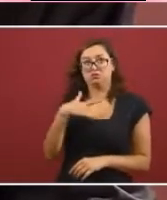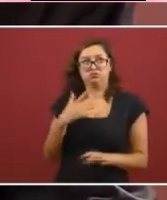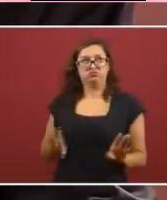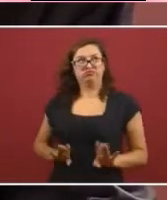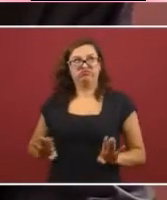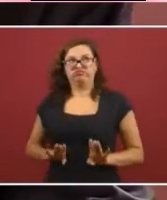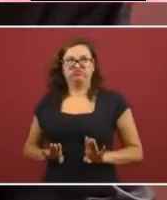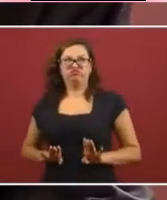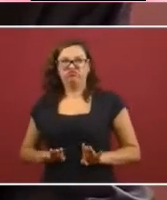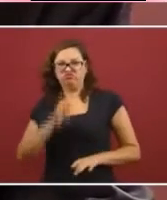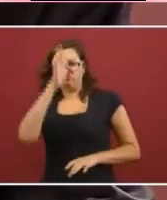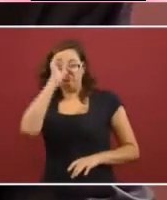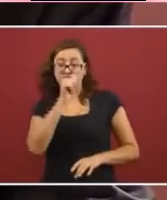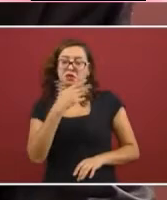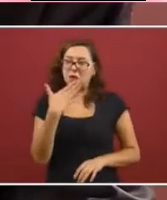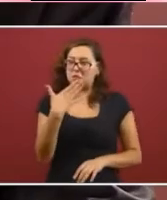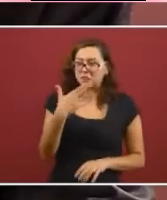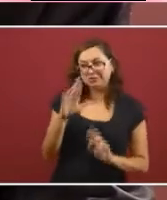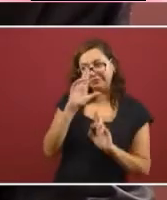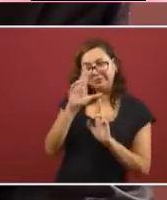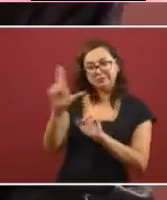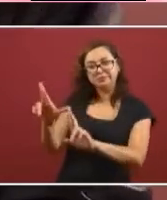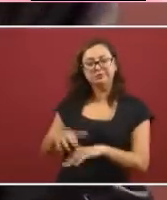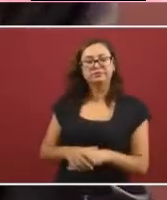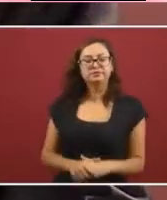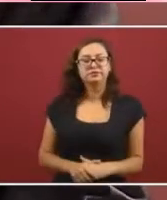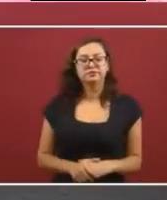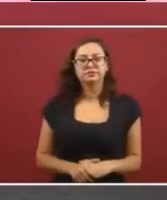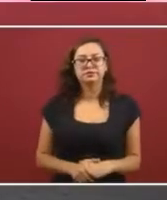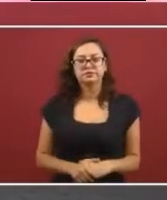Everyone should be able to do whatever they consider most convenient.